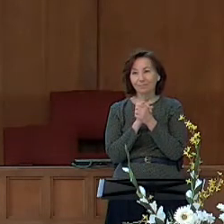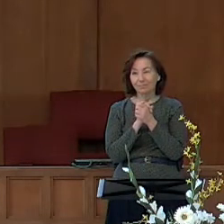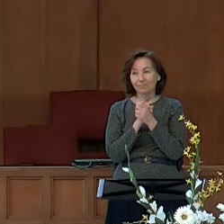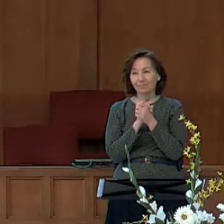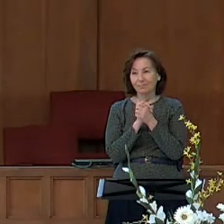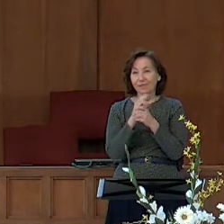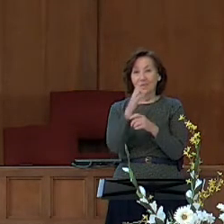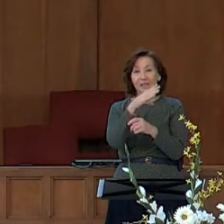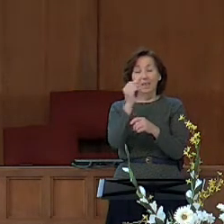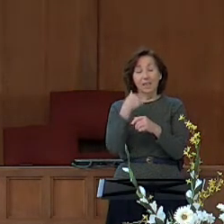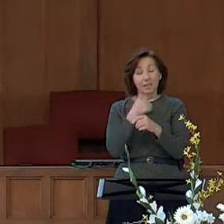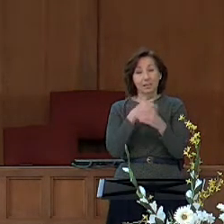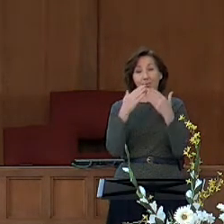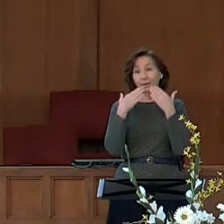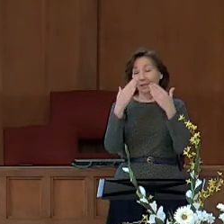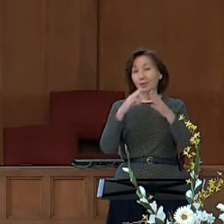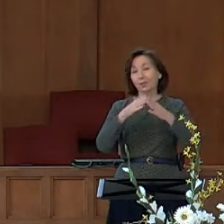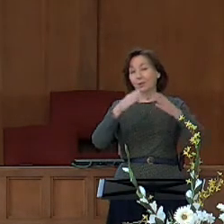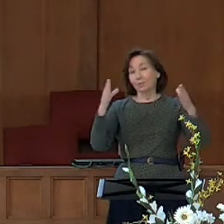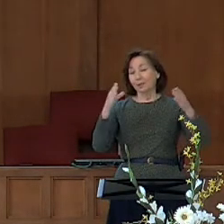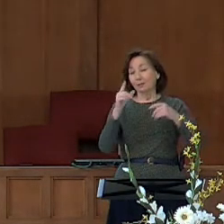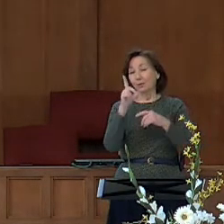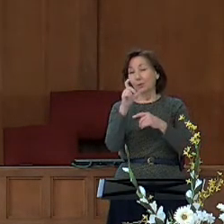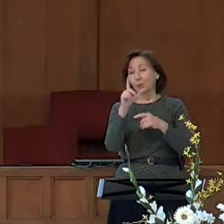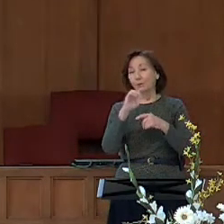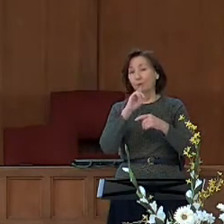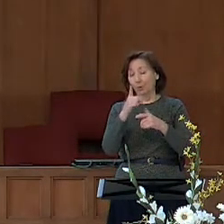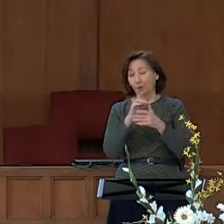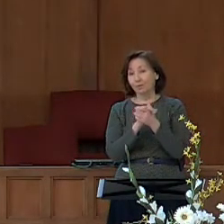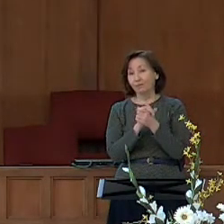And we thank you so very much for who you are.